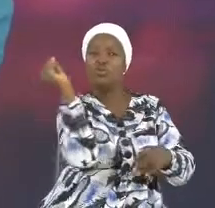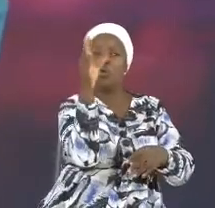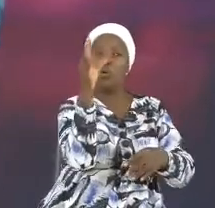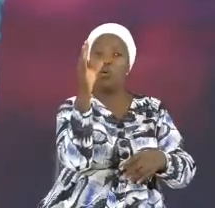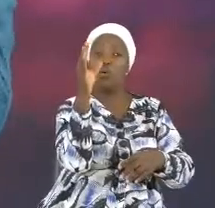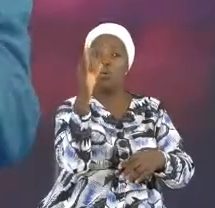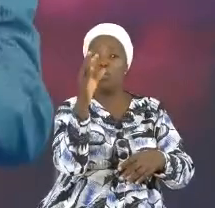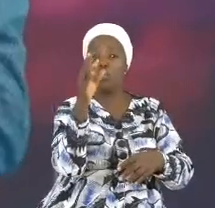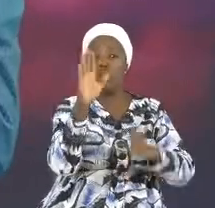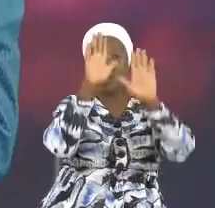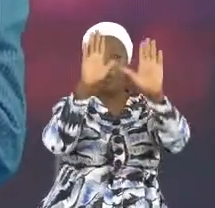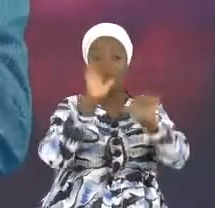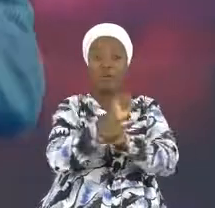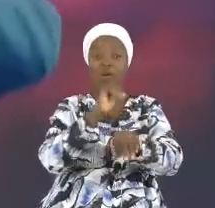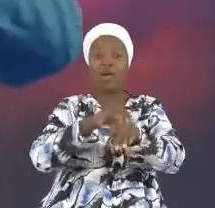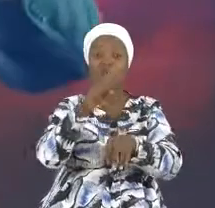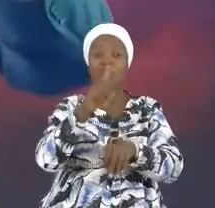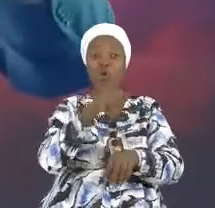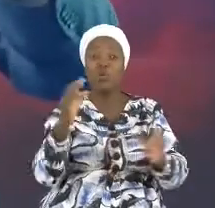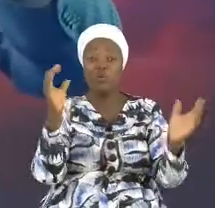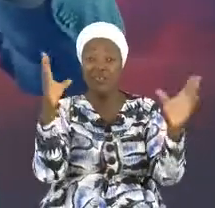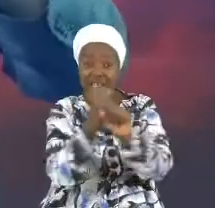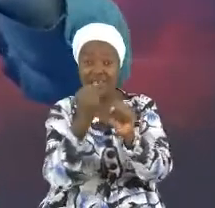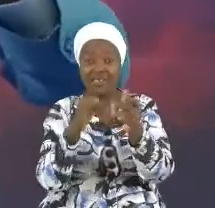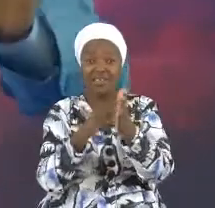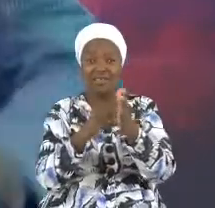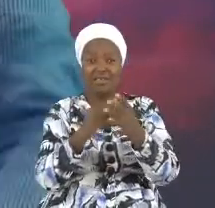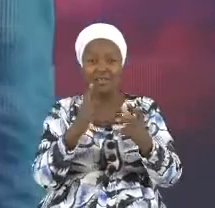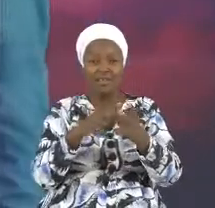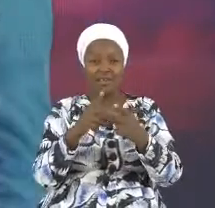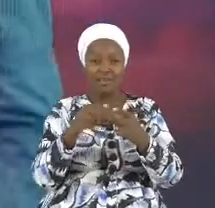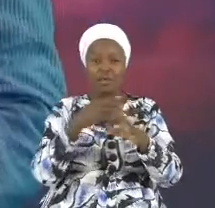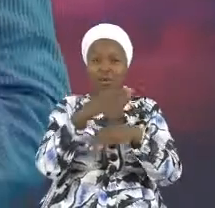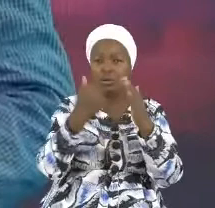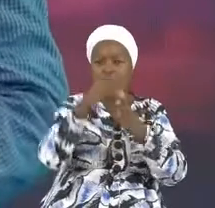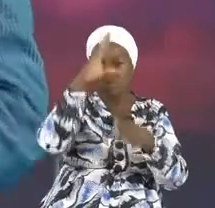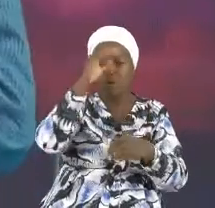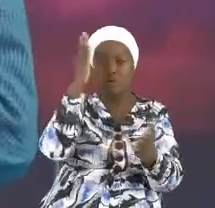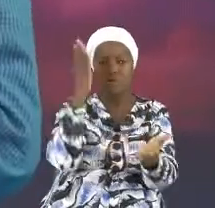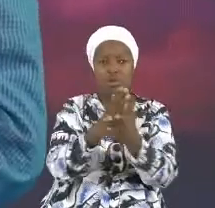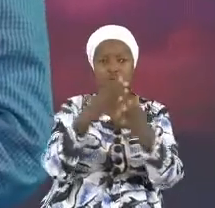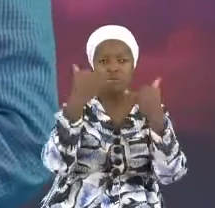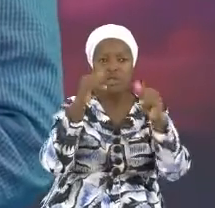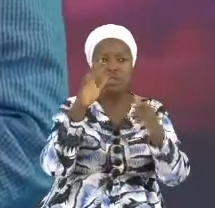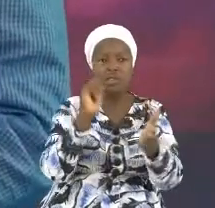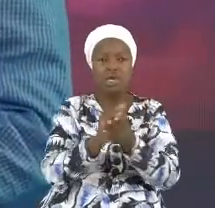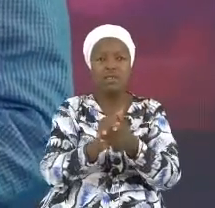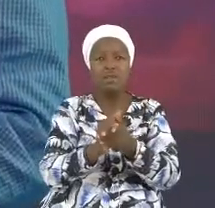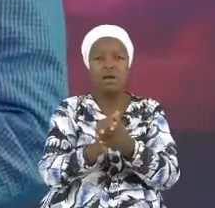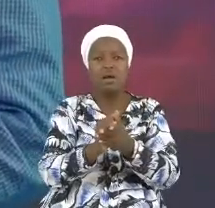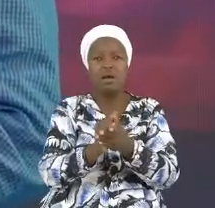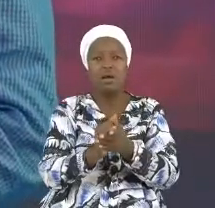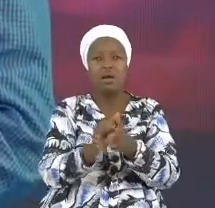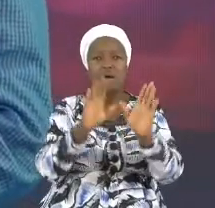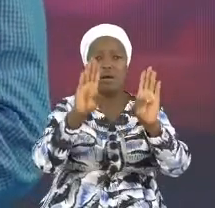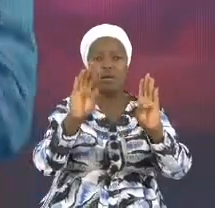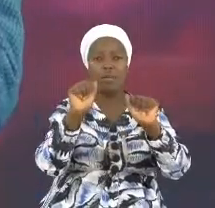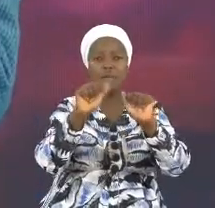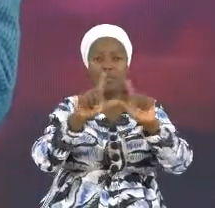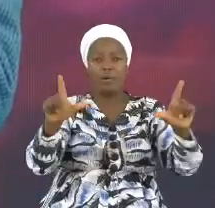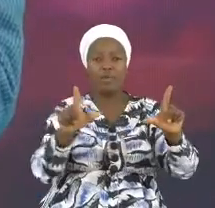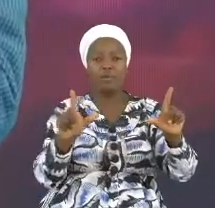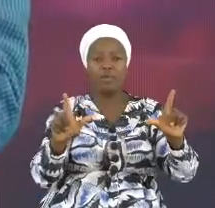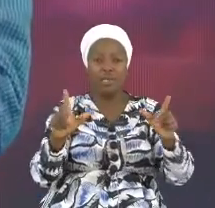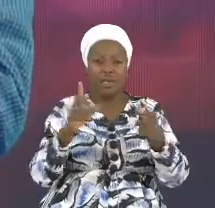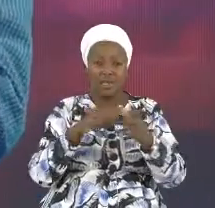You will catch it. Then they stopped playing the football. They were attentive